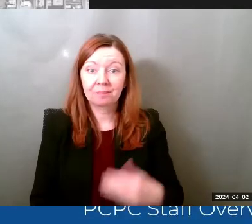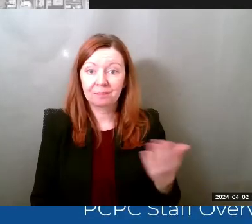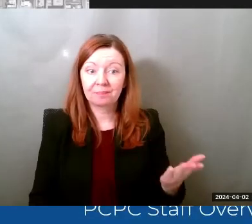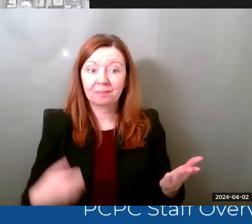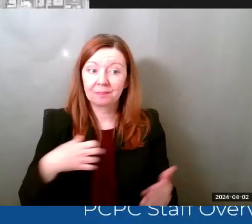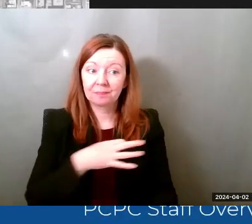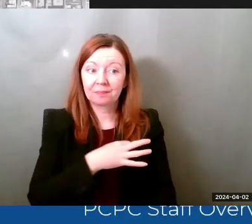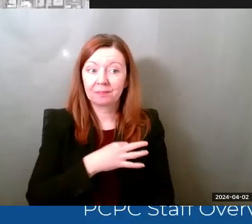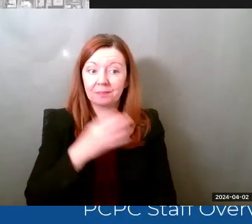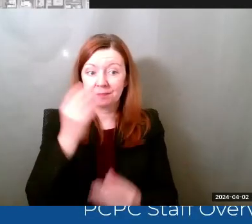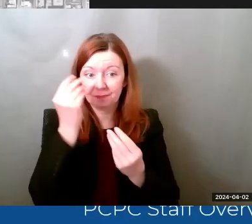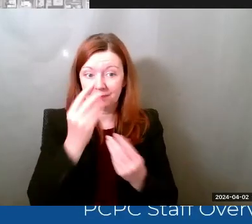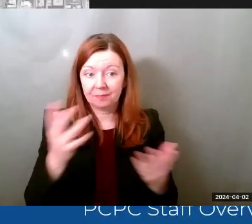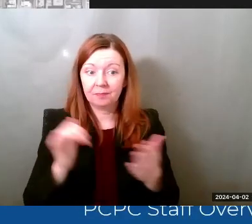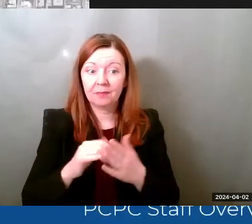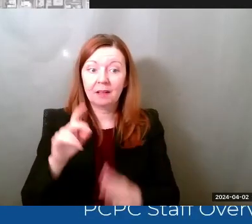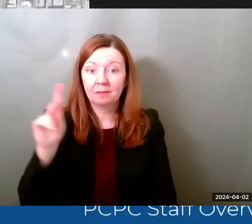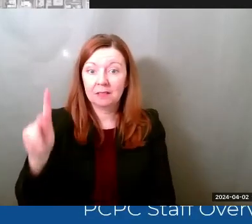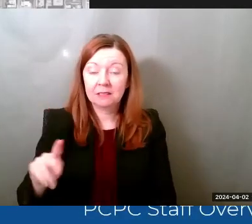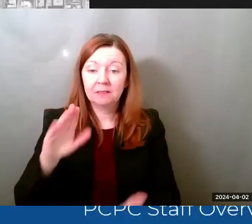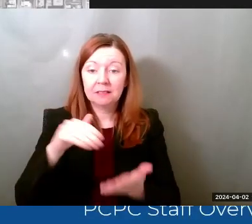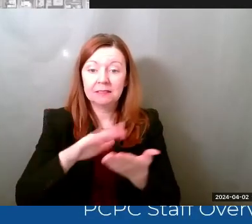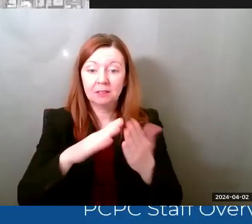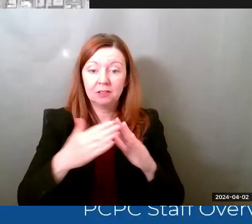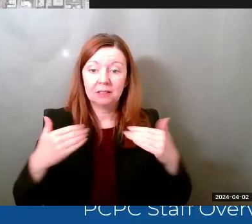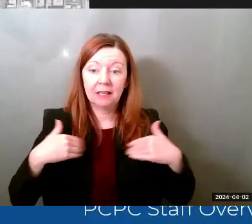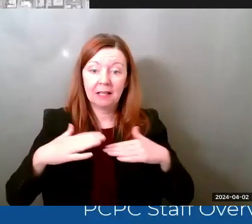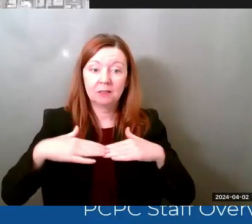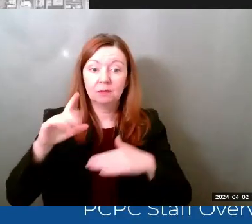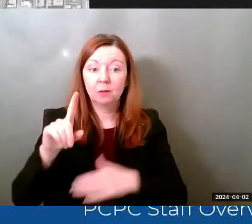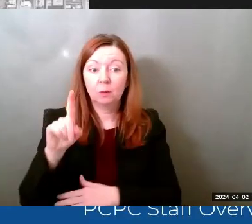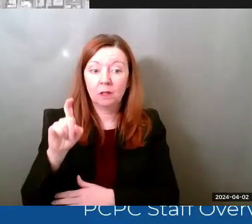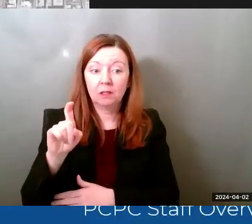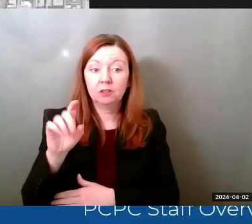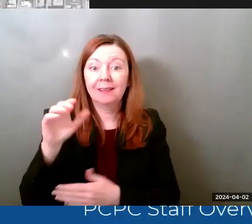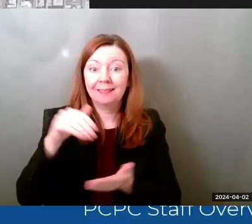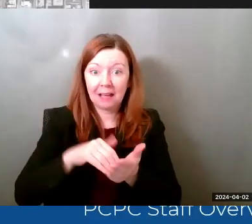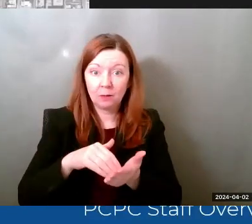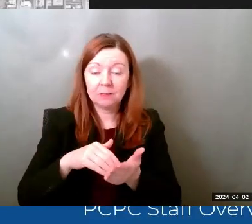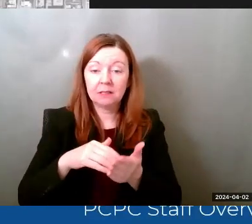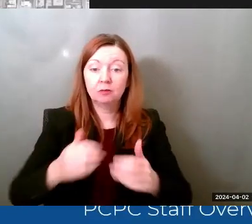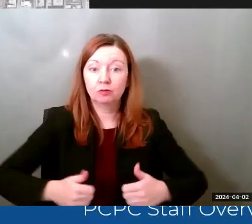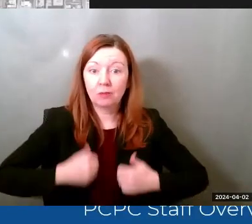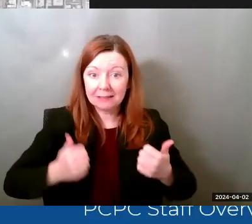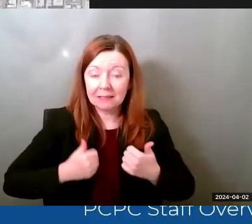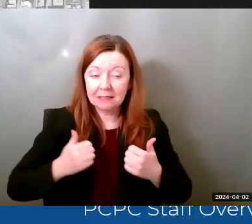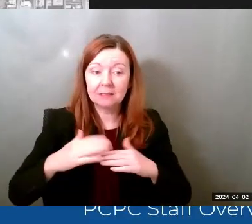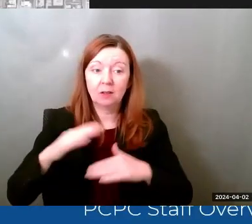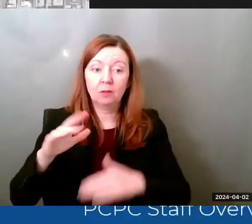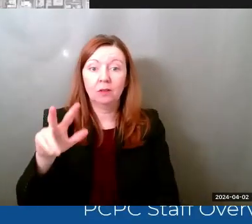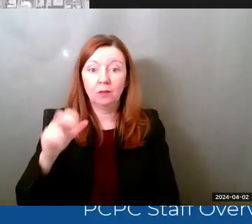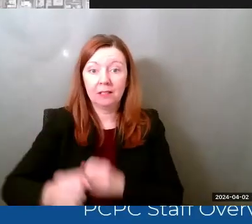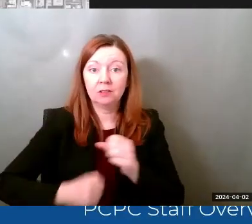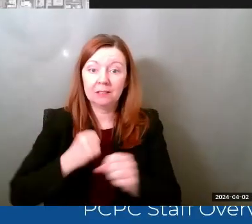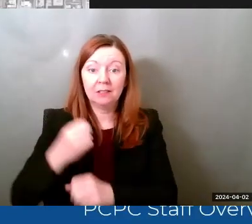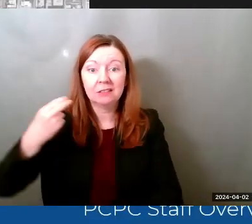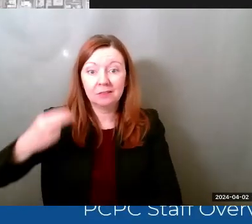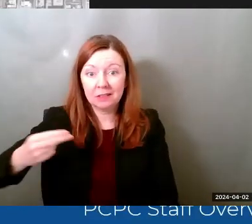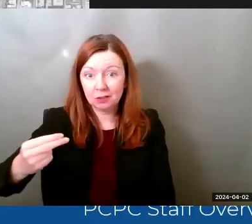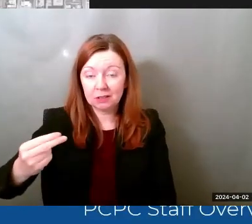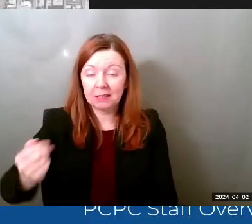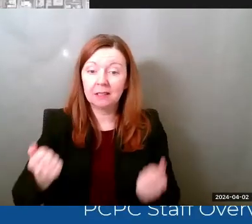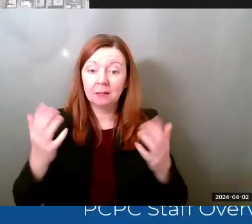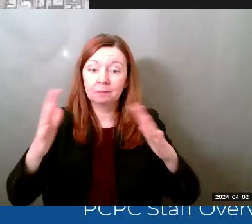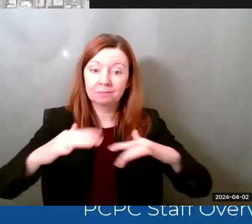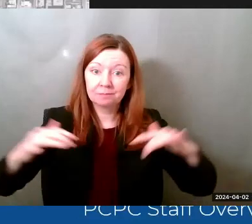Staff notes that Philadelphia Center City has more than 100,000 residents and more than 300 years of history. The proposed